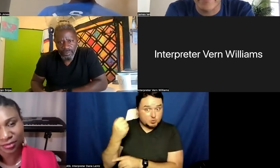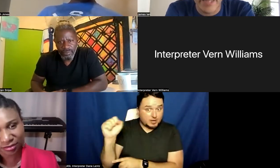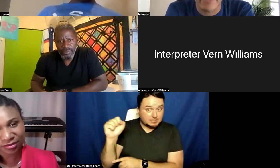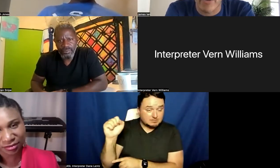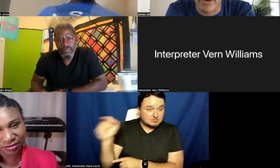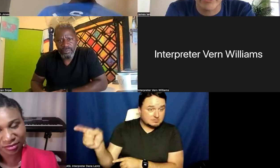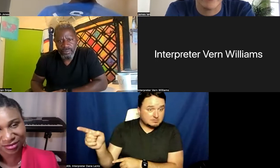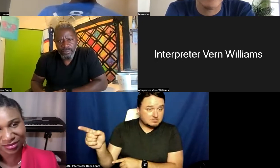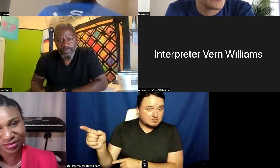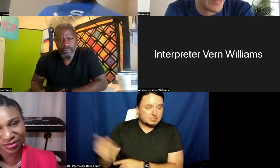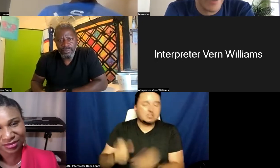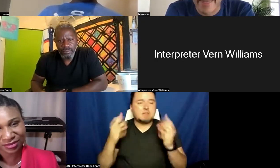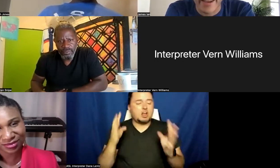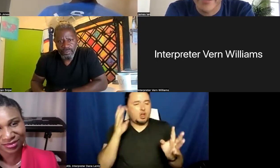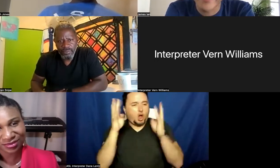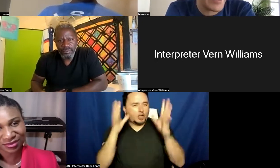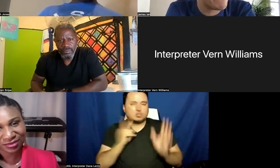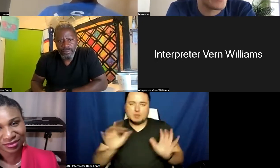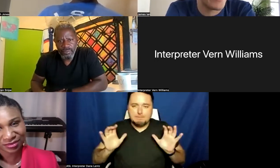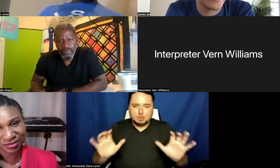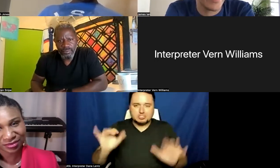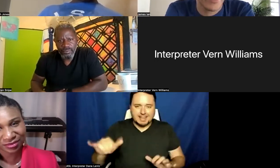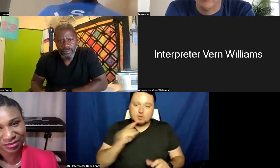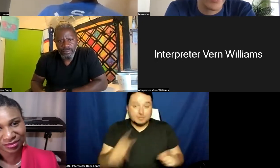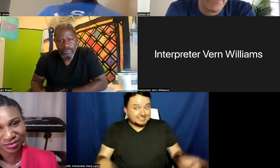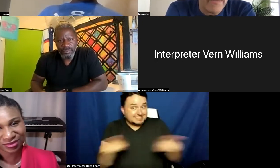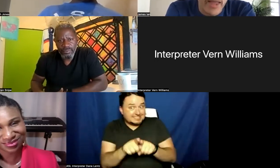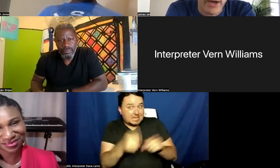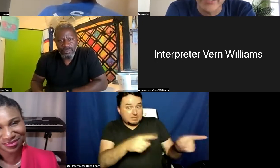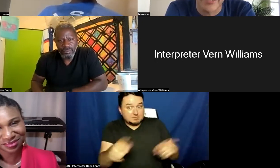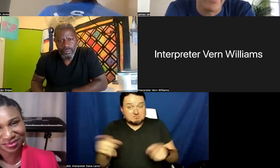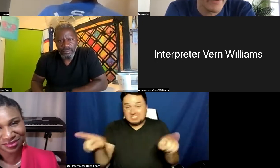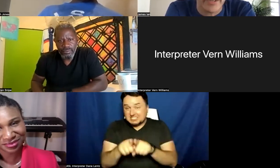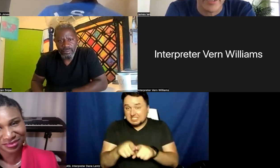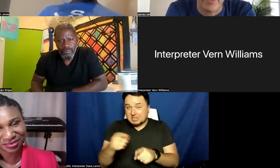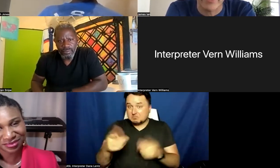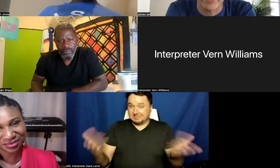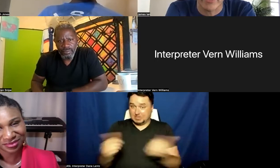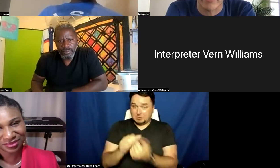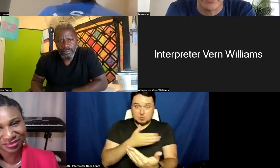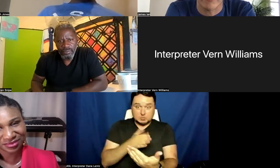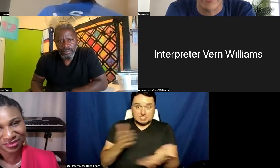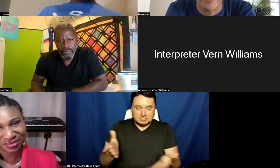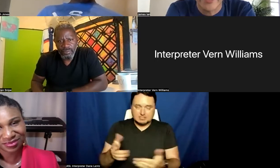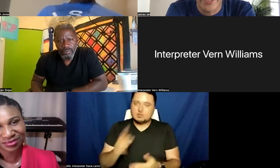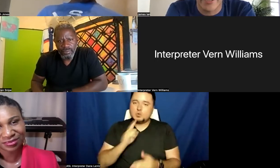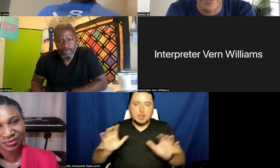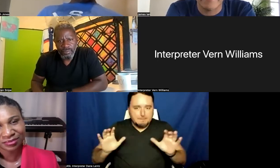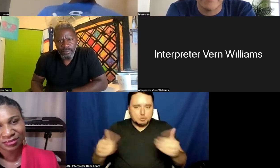A lot of artists are really pushing that, and I think same thing is goes here with music. It's really pushing